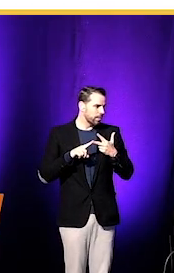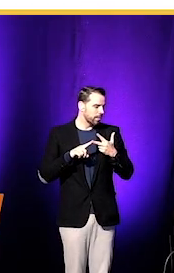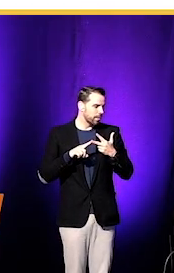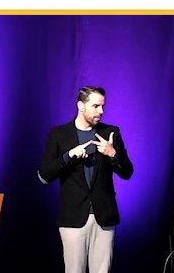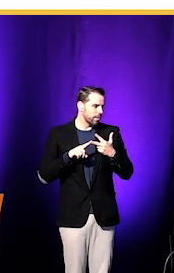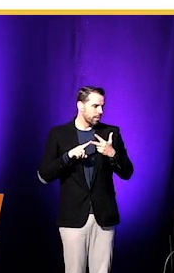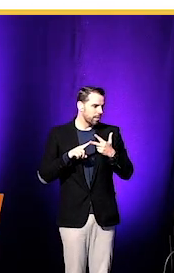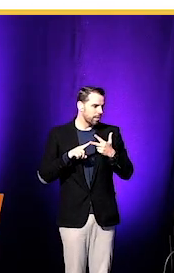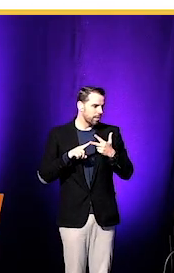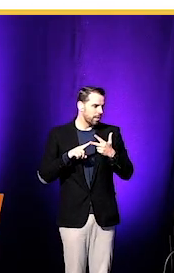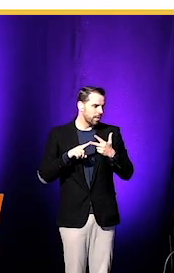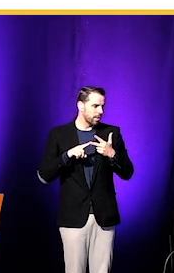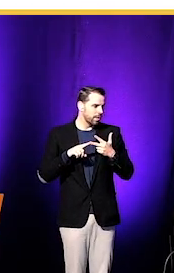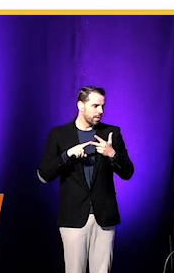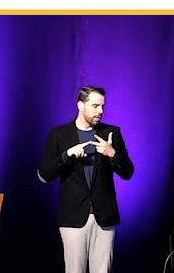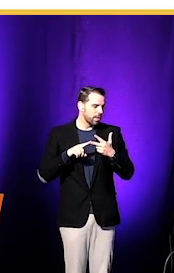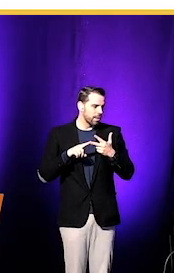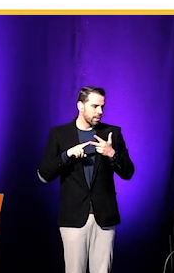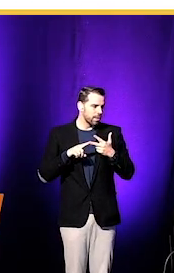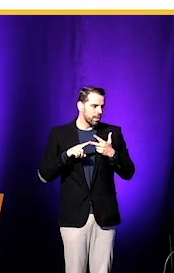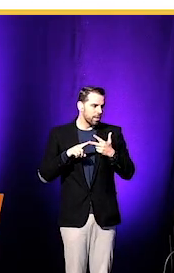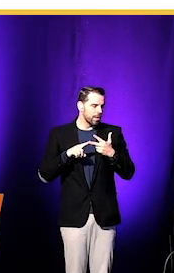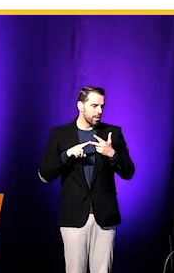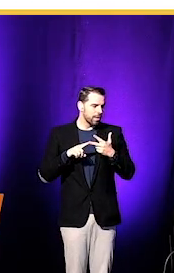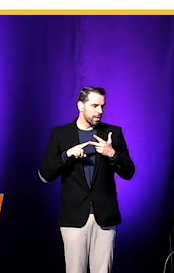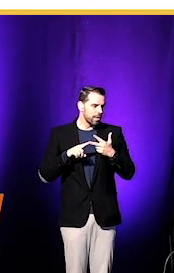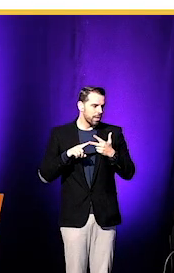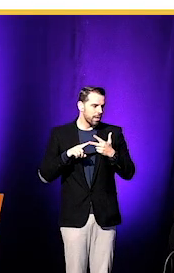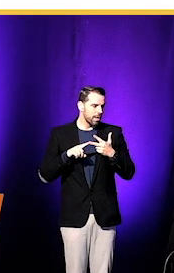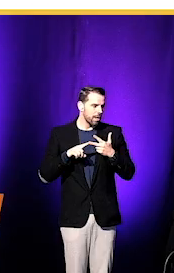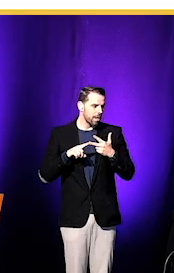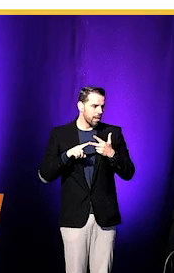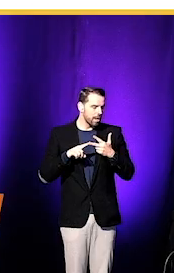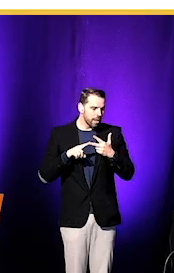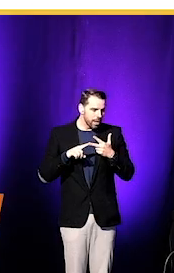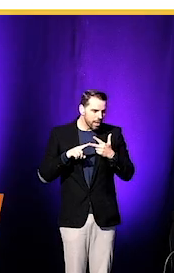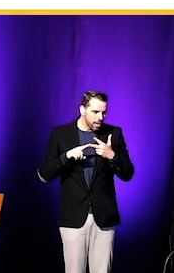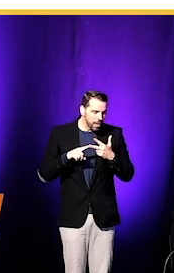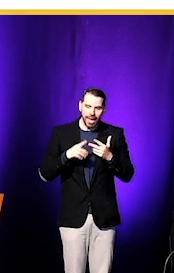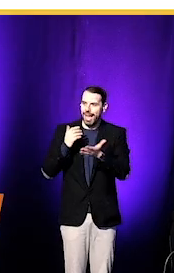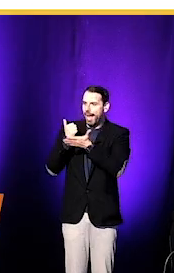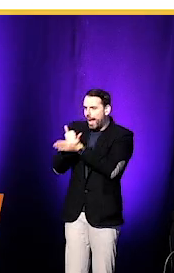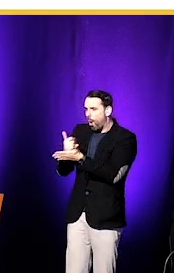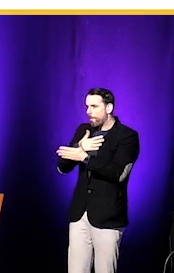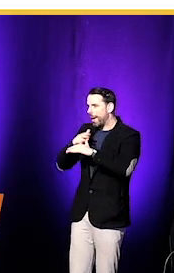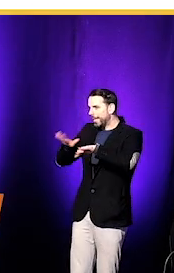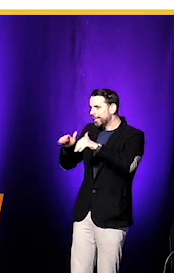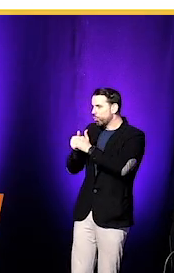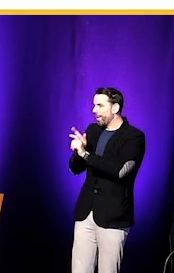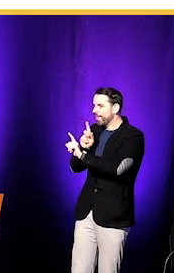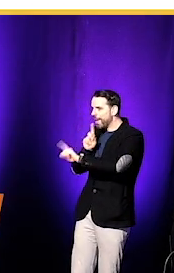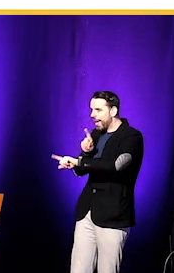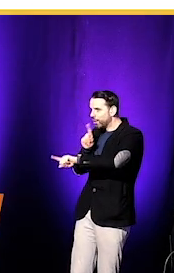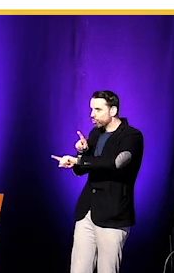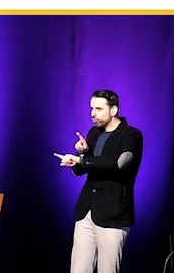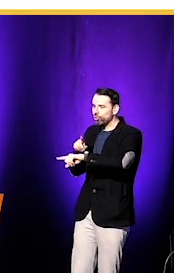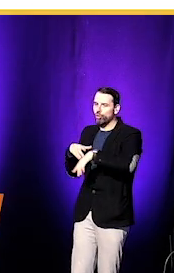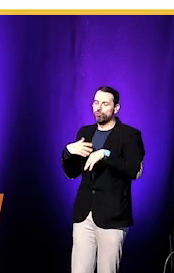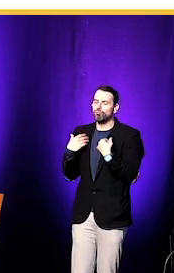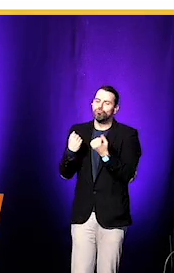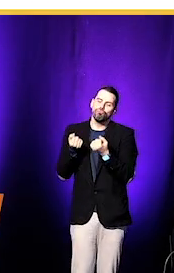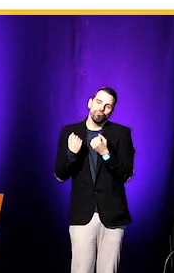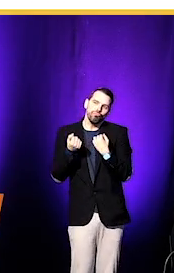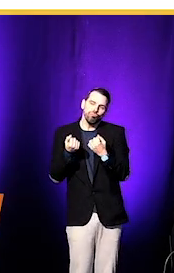Just make the kids practice reading it to me and help them with the answers. Since the traffic's really slow